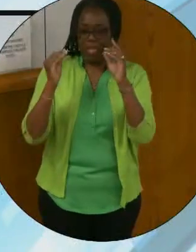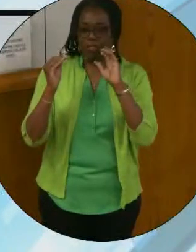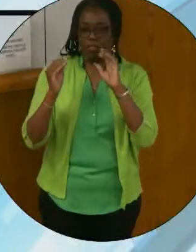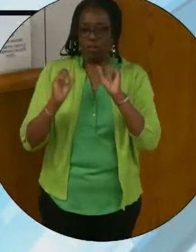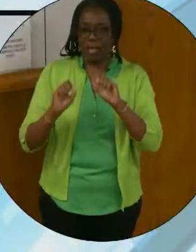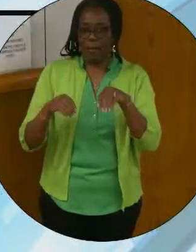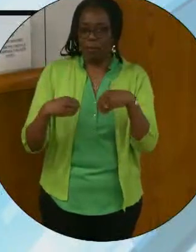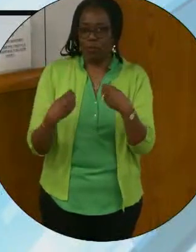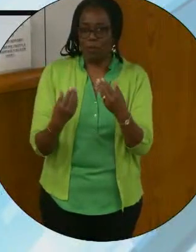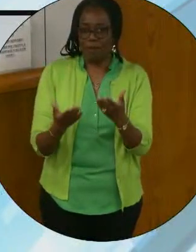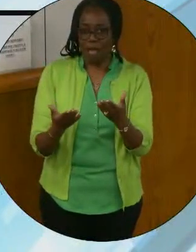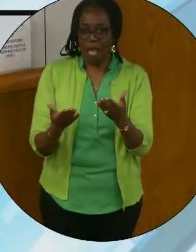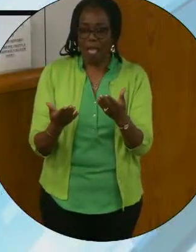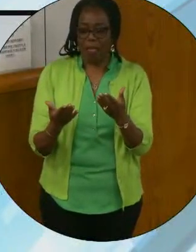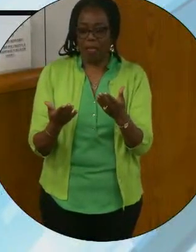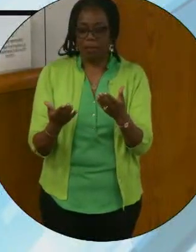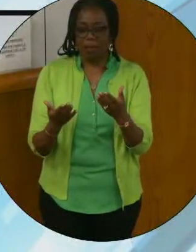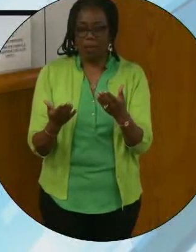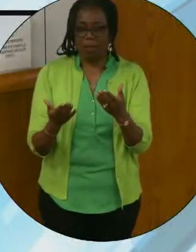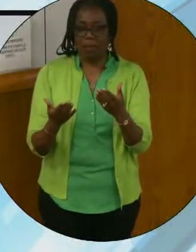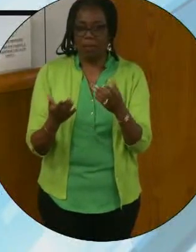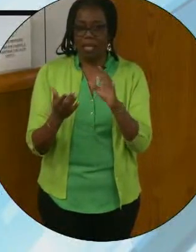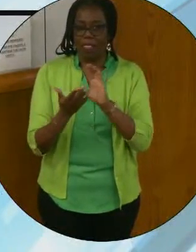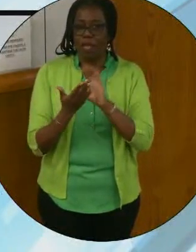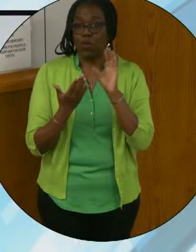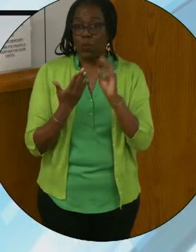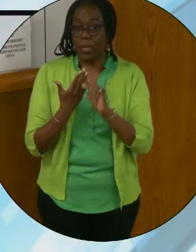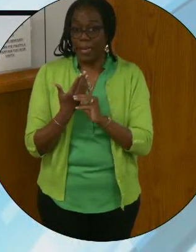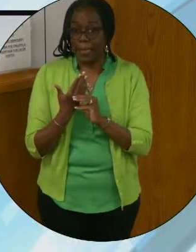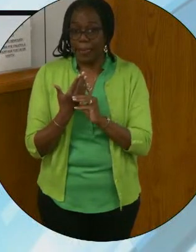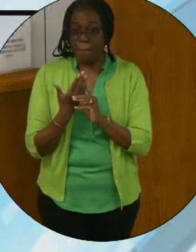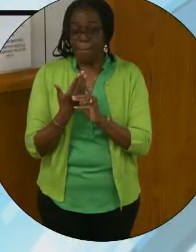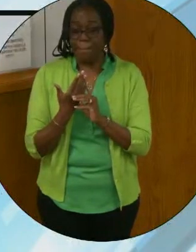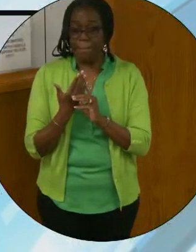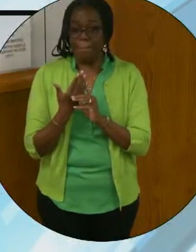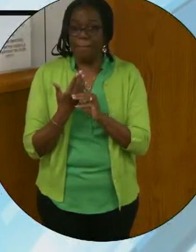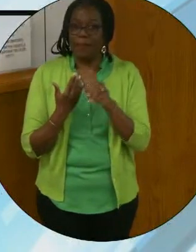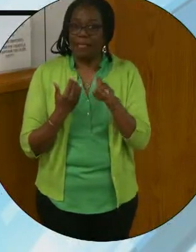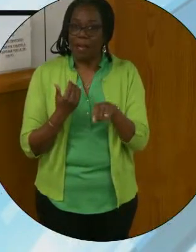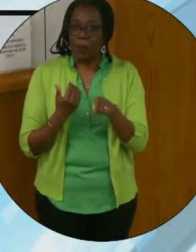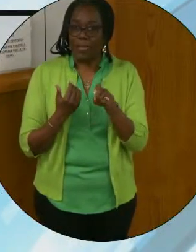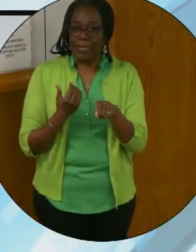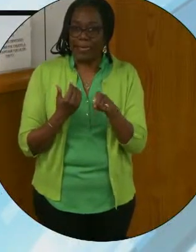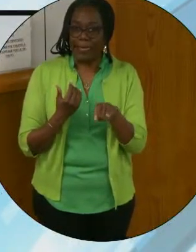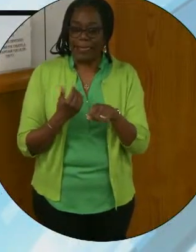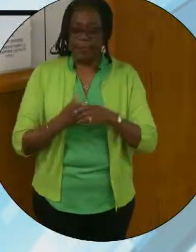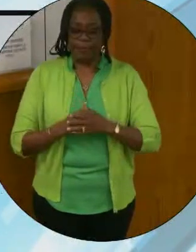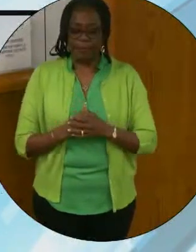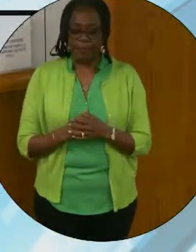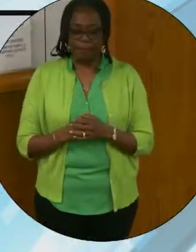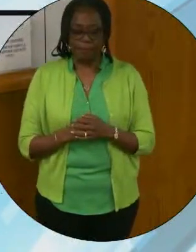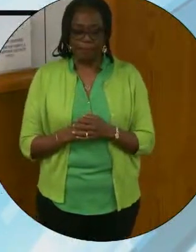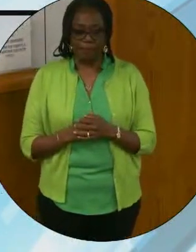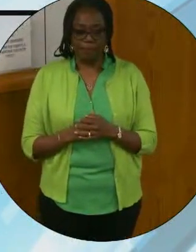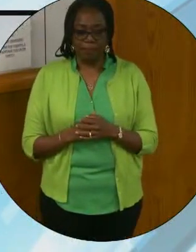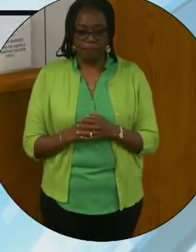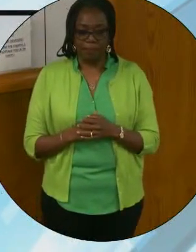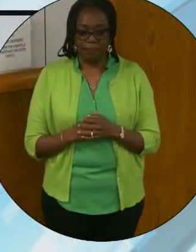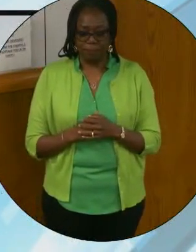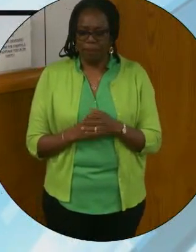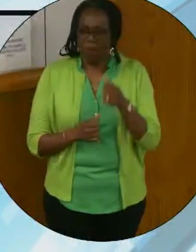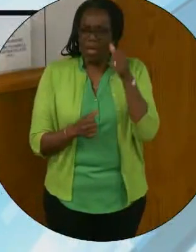provide the curriculum that we need. I remember last